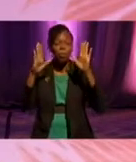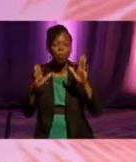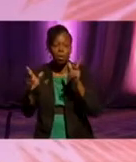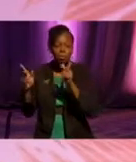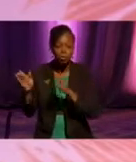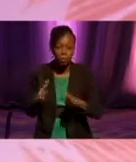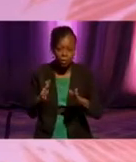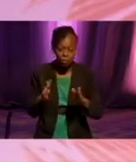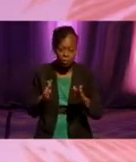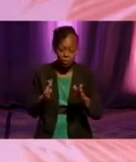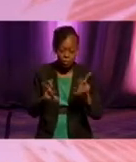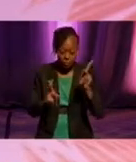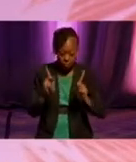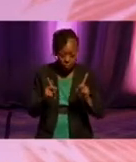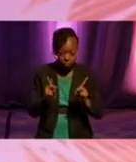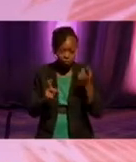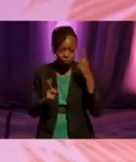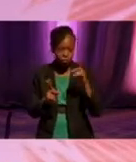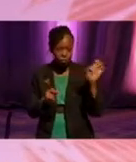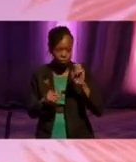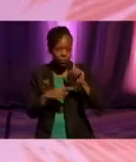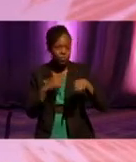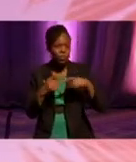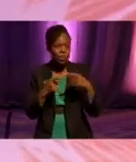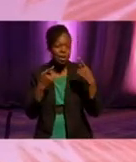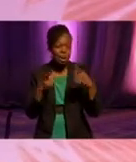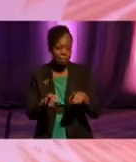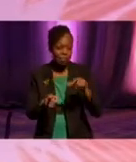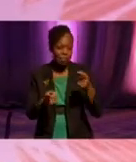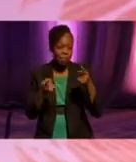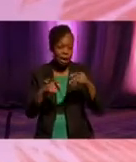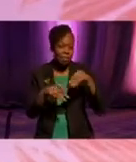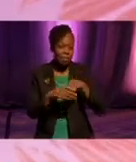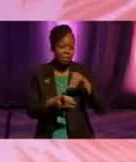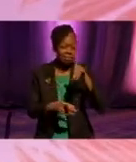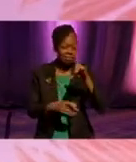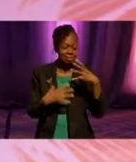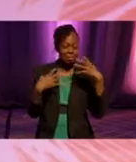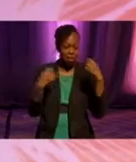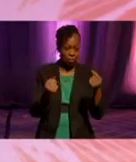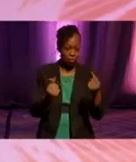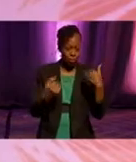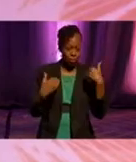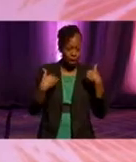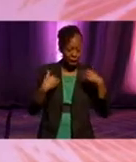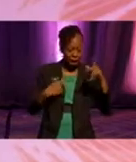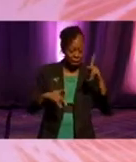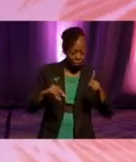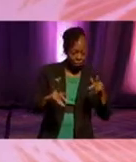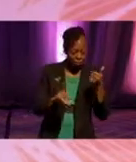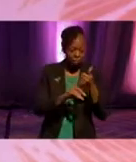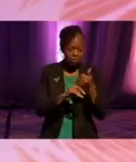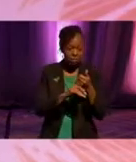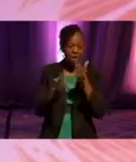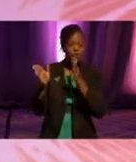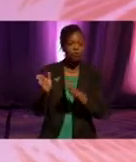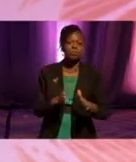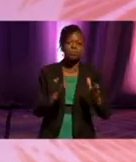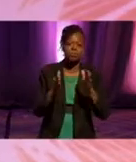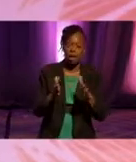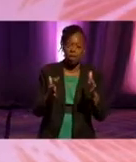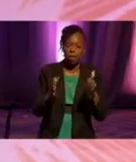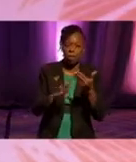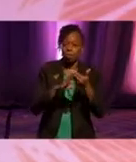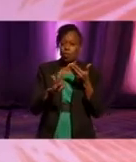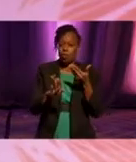the emergency when it happens. And that's what we had in DC Health. But also having the government being able to pivot on